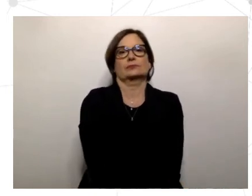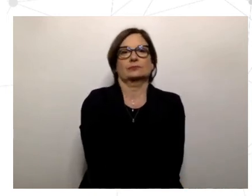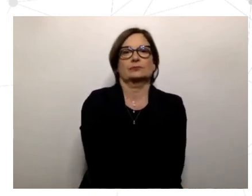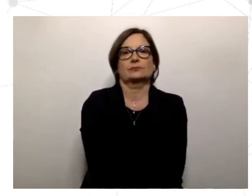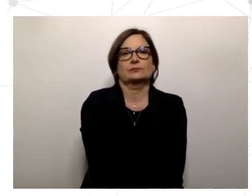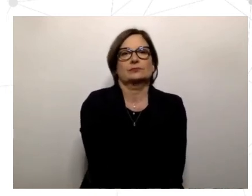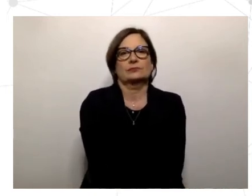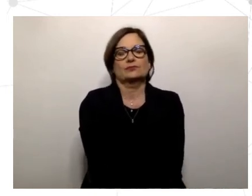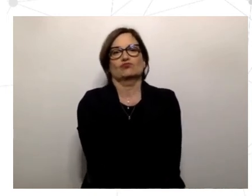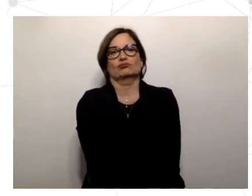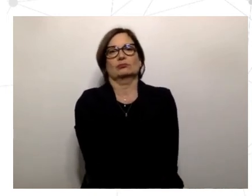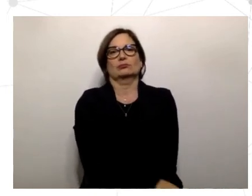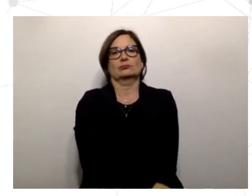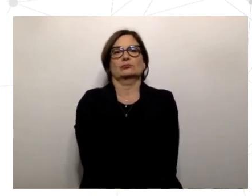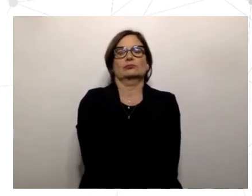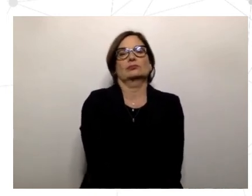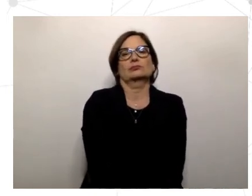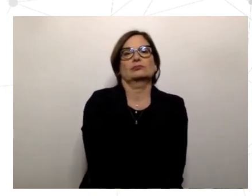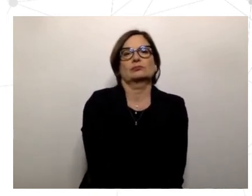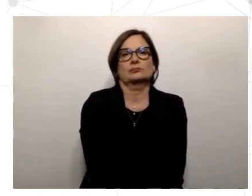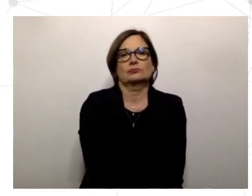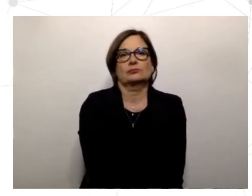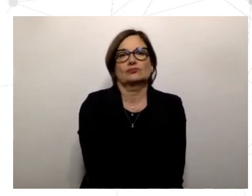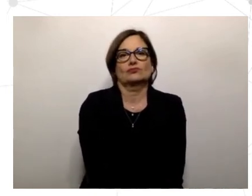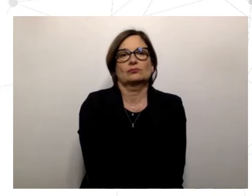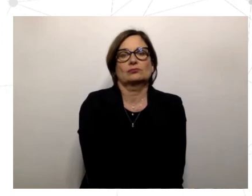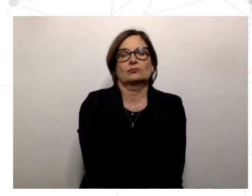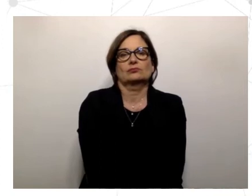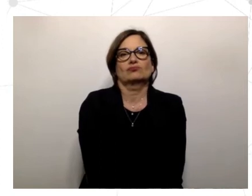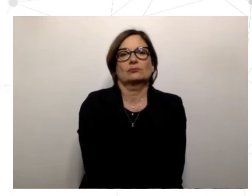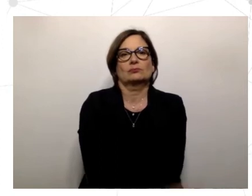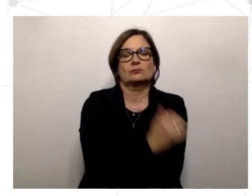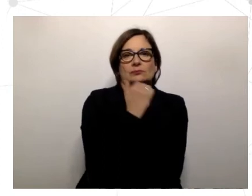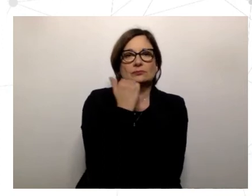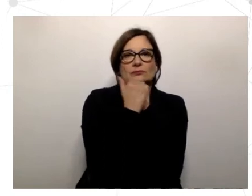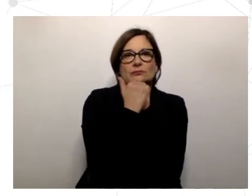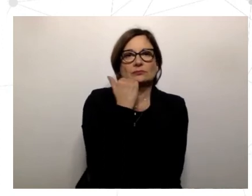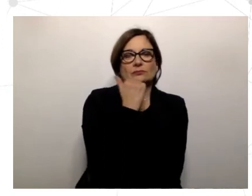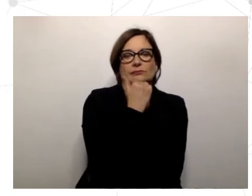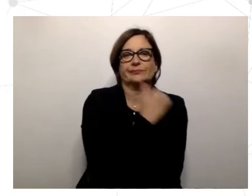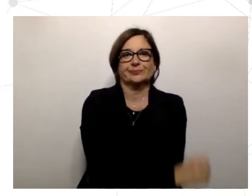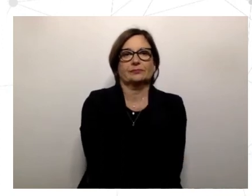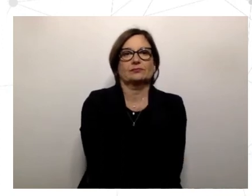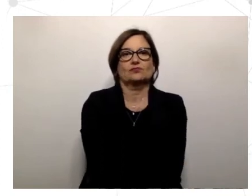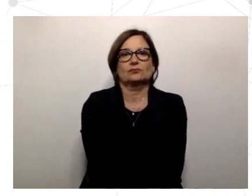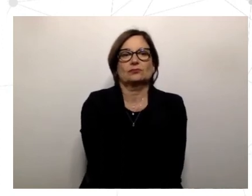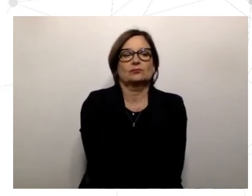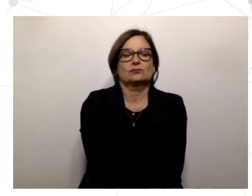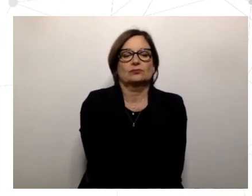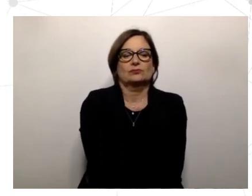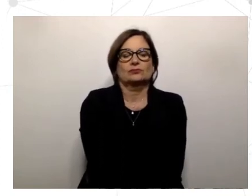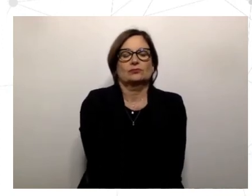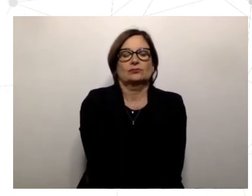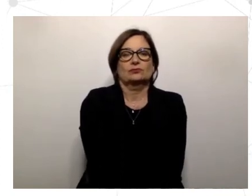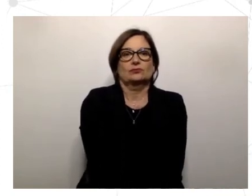Pro do currently at the moment, and as the Bose frames as well. Also the version 1 have sensors in there. So